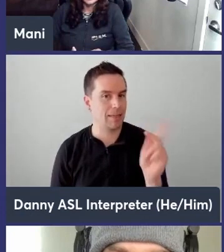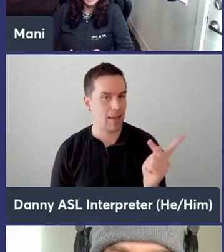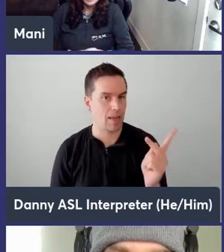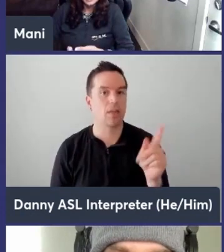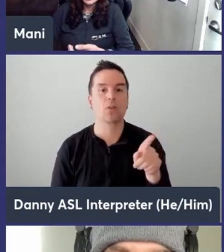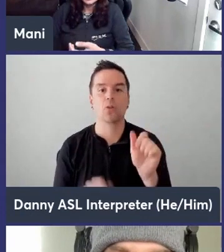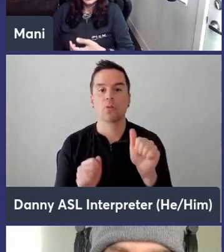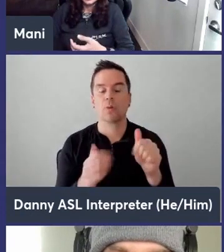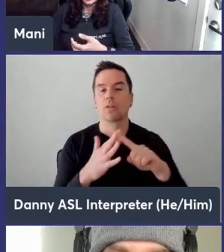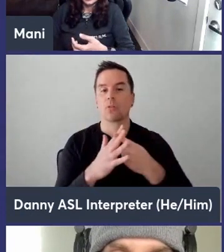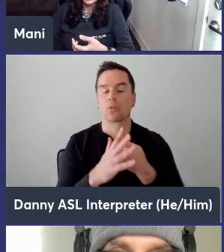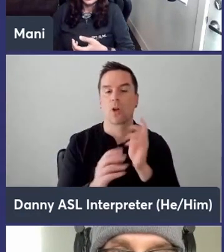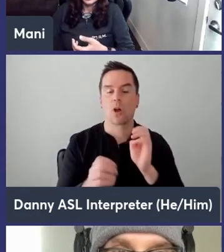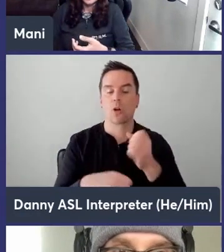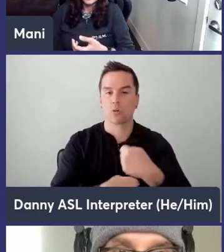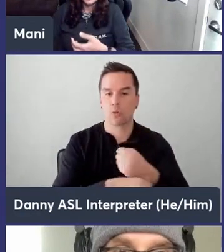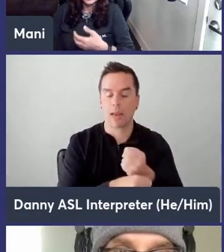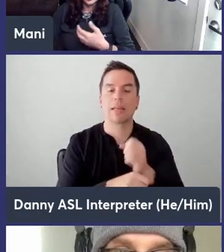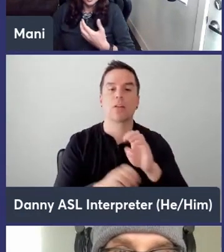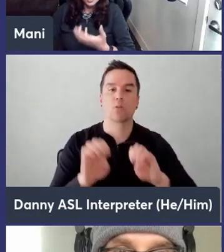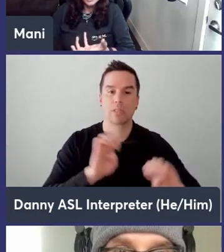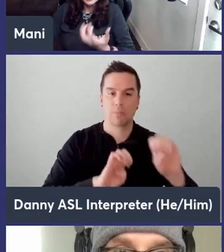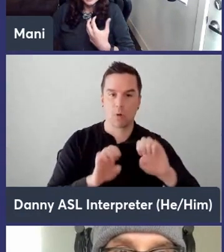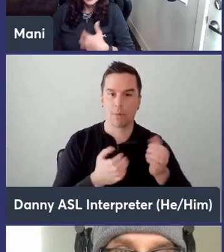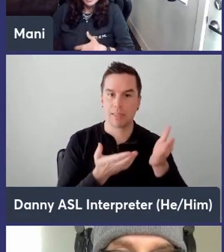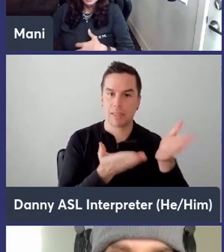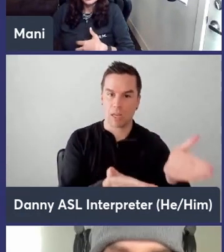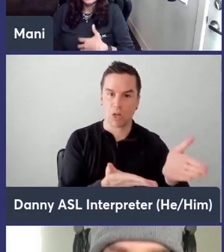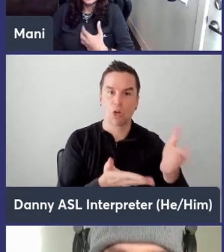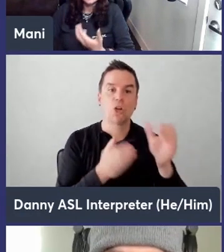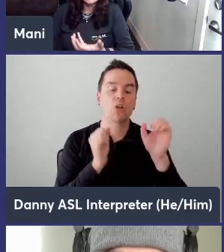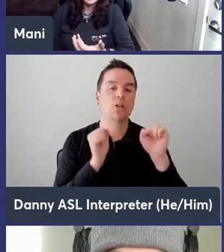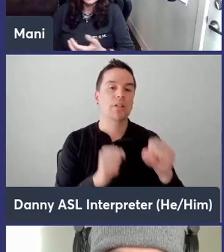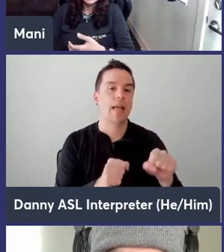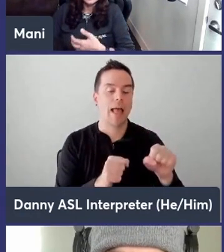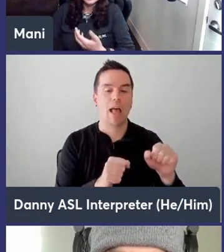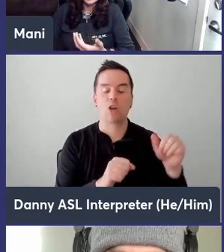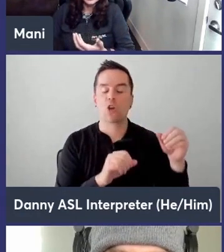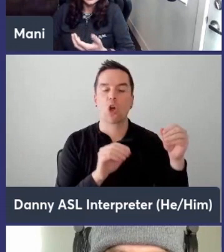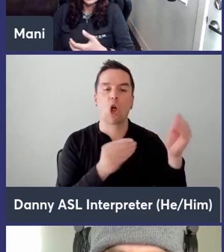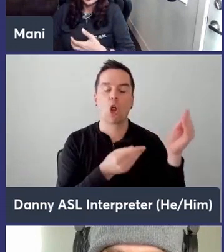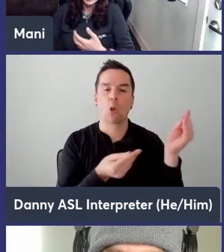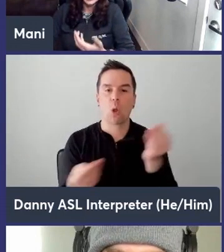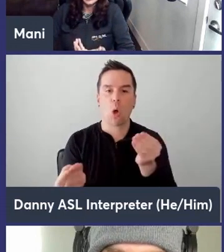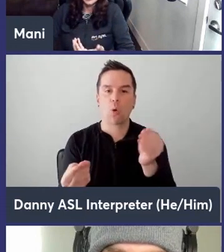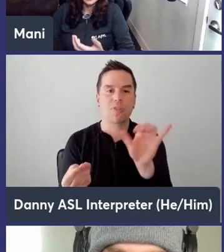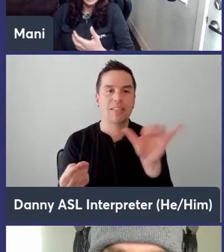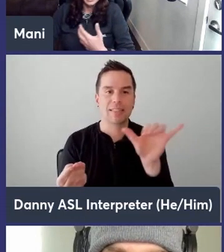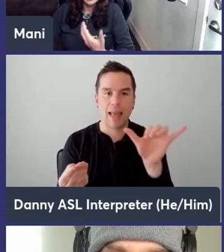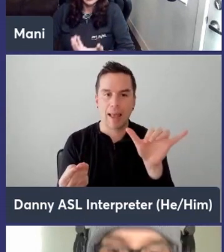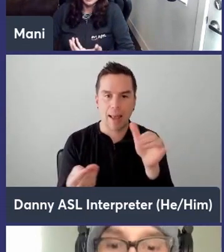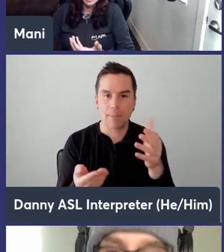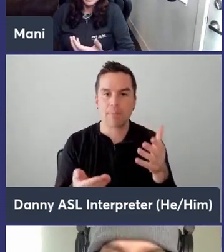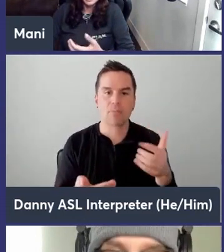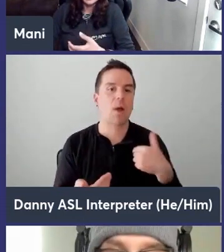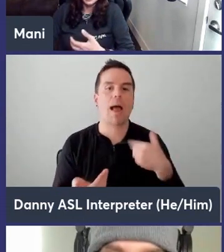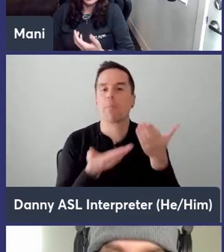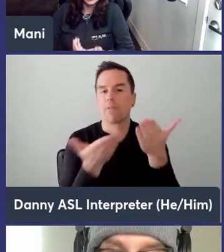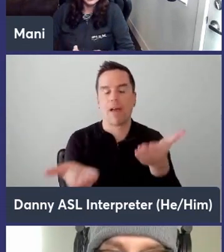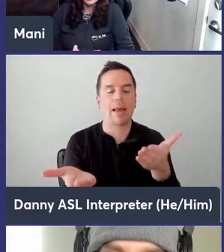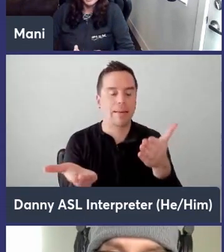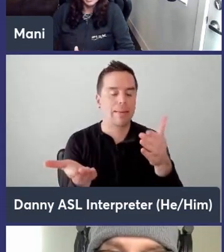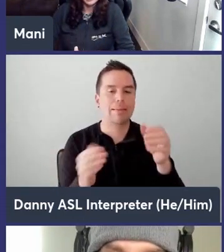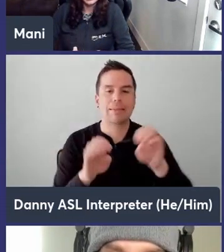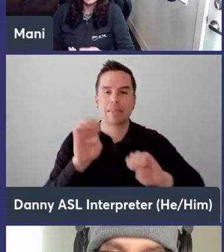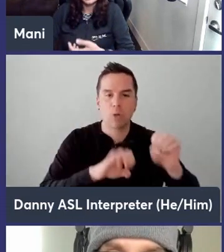your experiments, and you can load the same run. So in this case, I'm simply just providing experiment name and the run name and